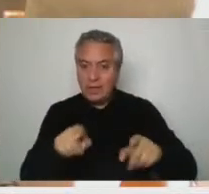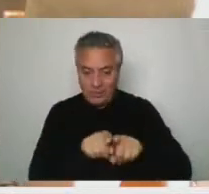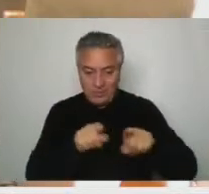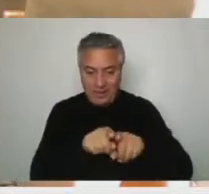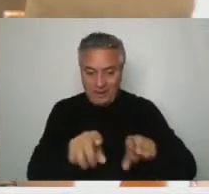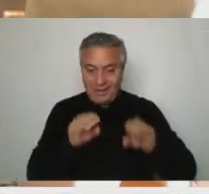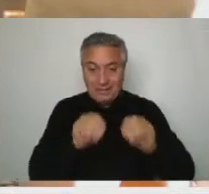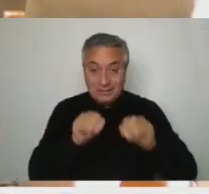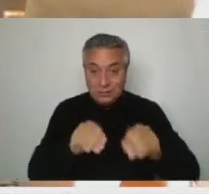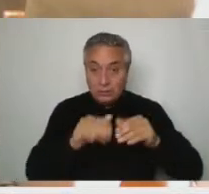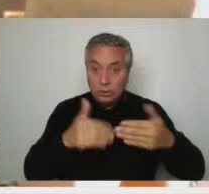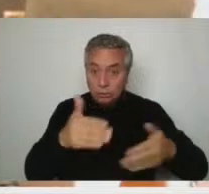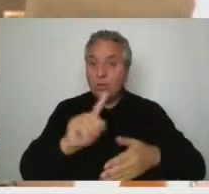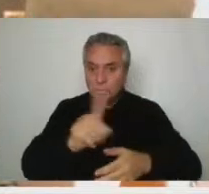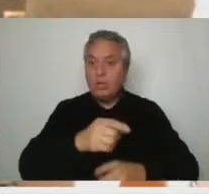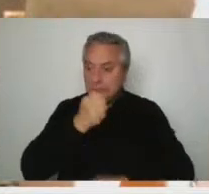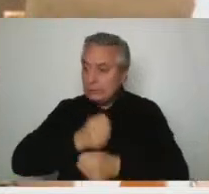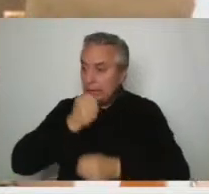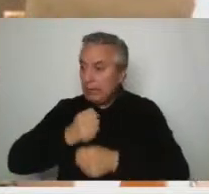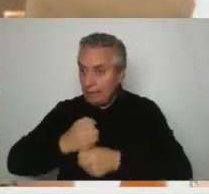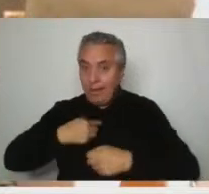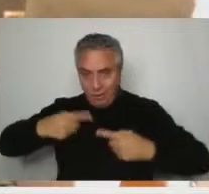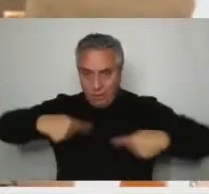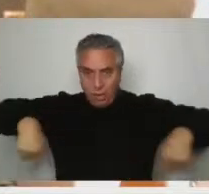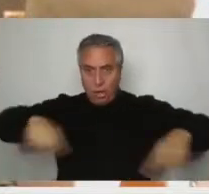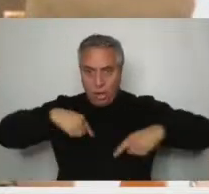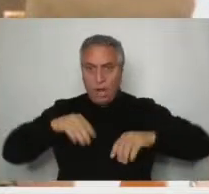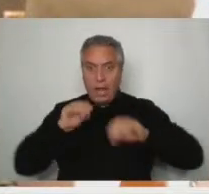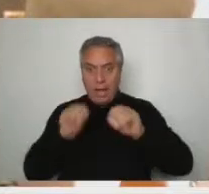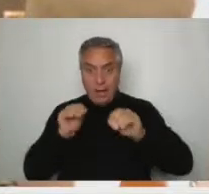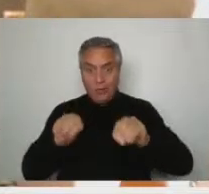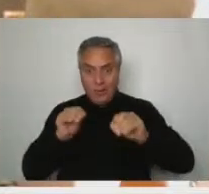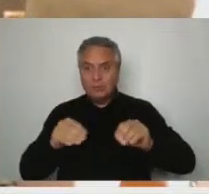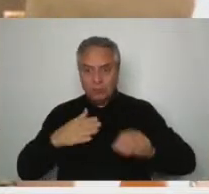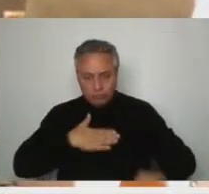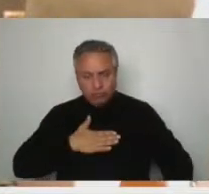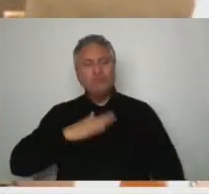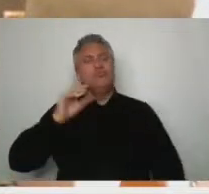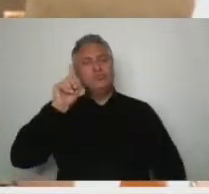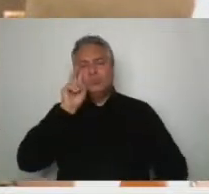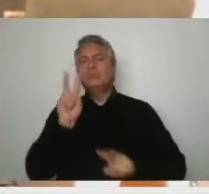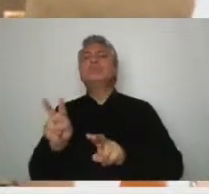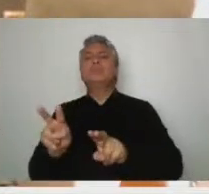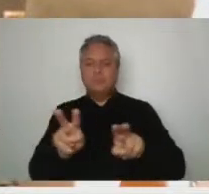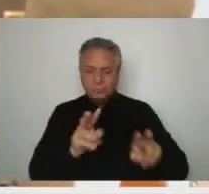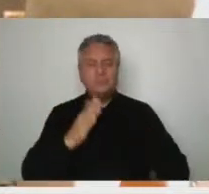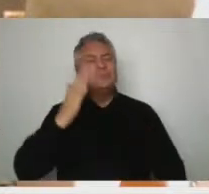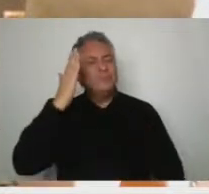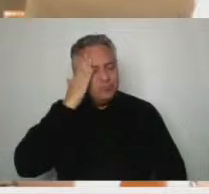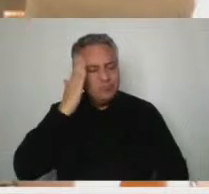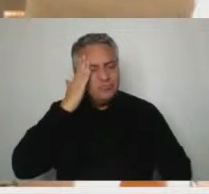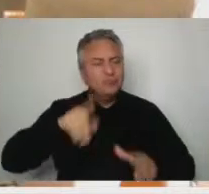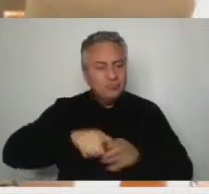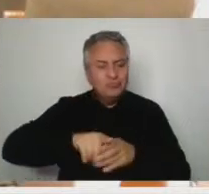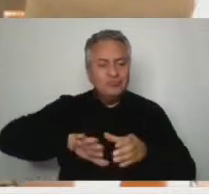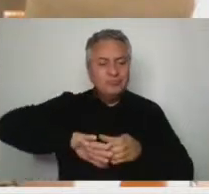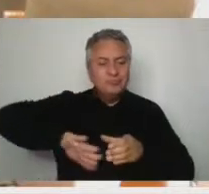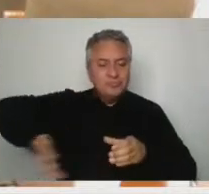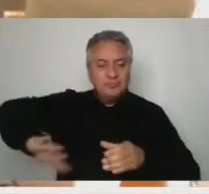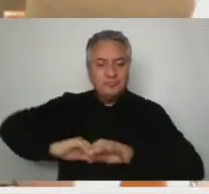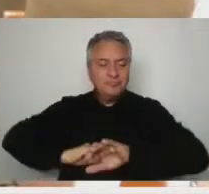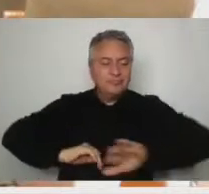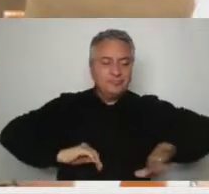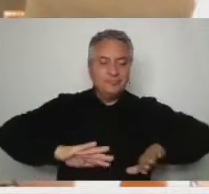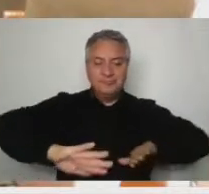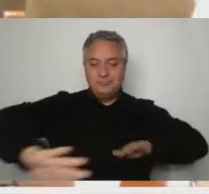phenomenon, not direct in the educational process, but those of us that work in education. That collective nature of segregation may have a